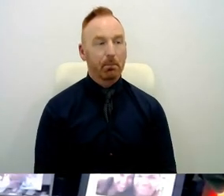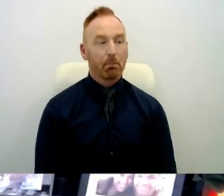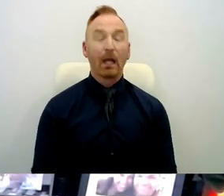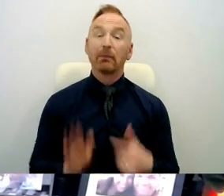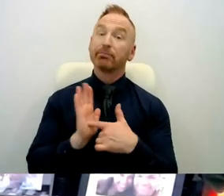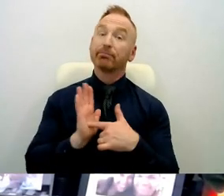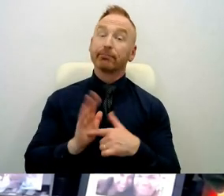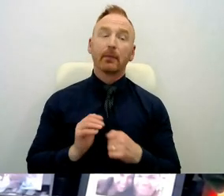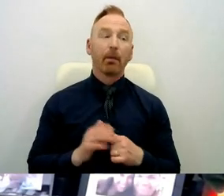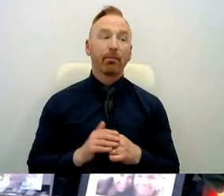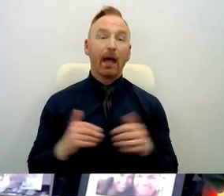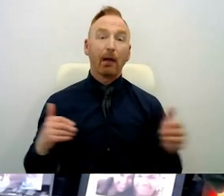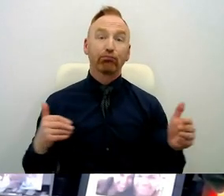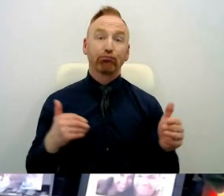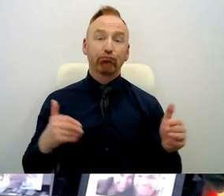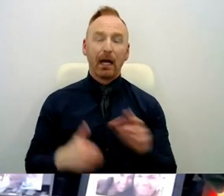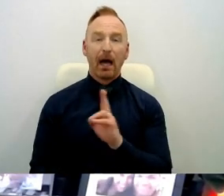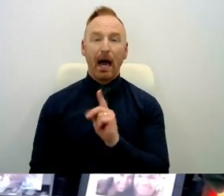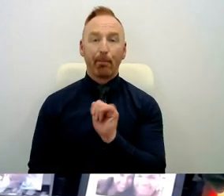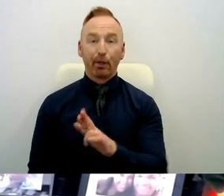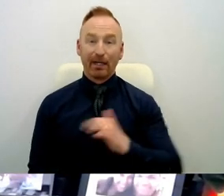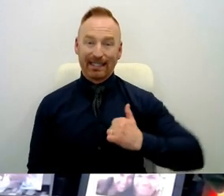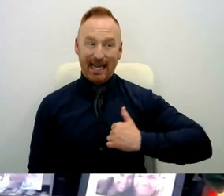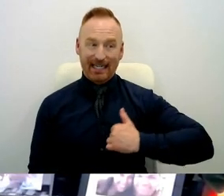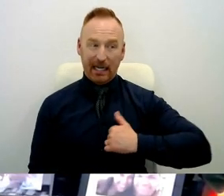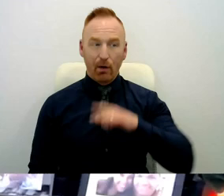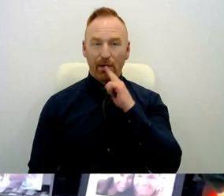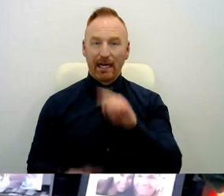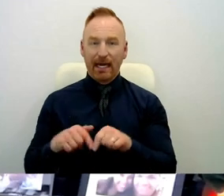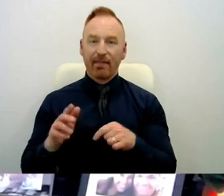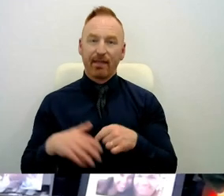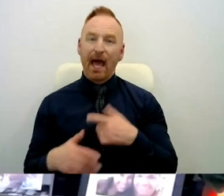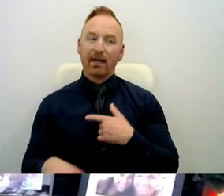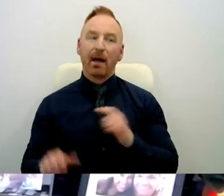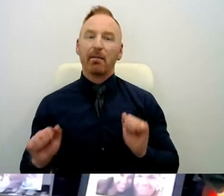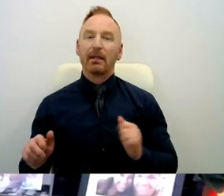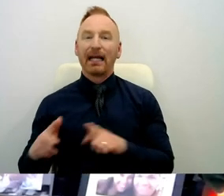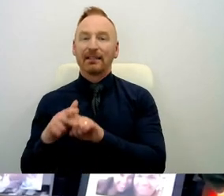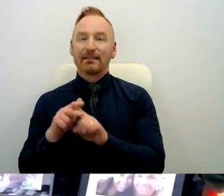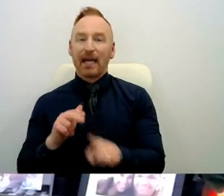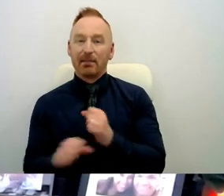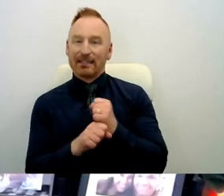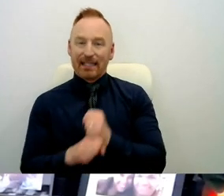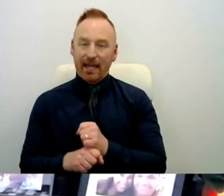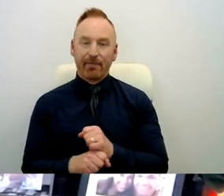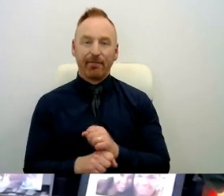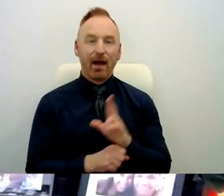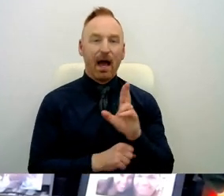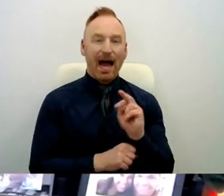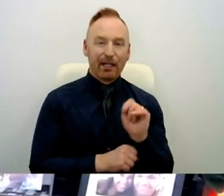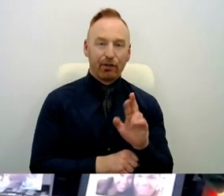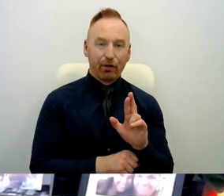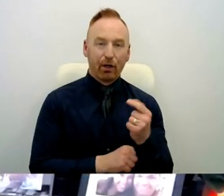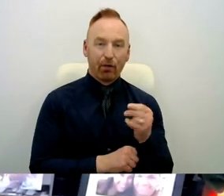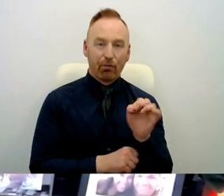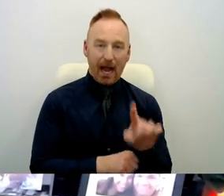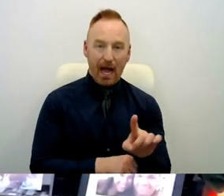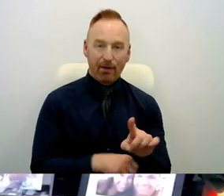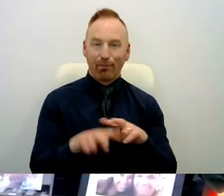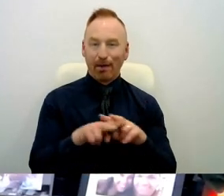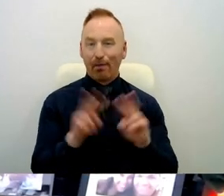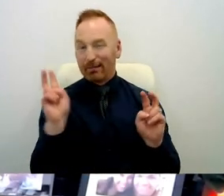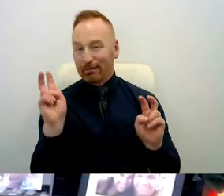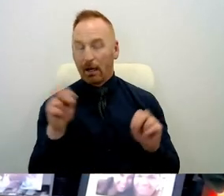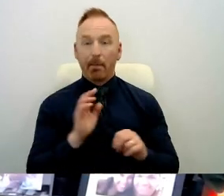For example, the period during which Upper Canada was the terminus for the Underground Railroad for those escaped slaves to reach only lasted for about